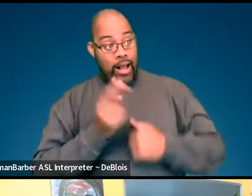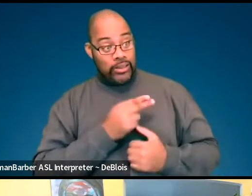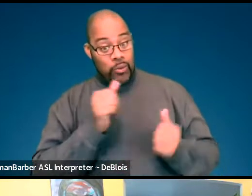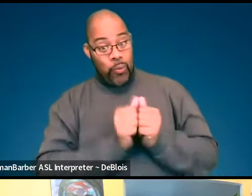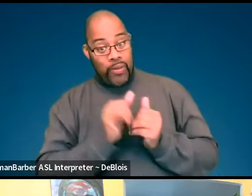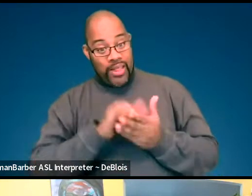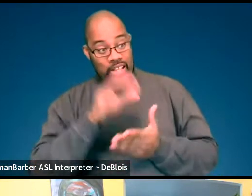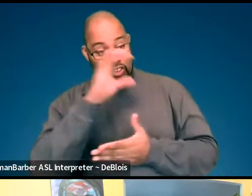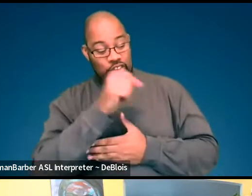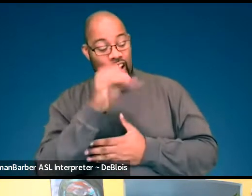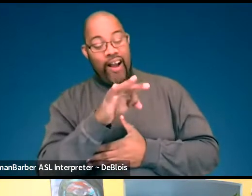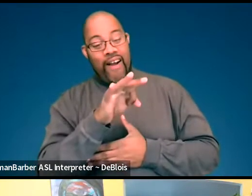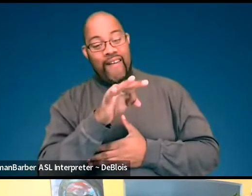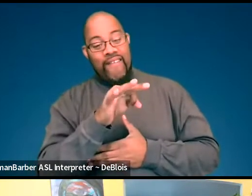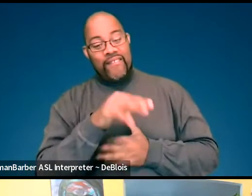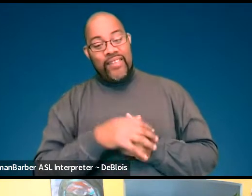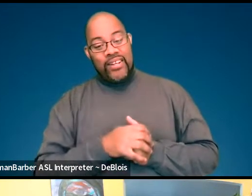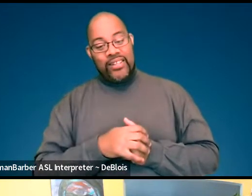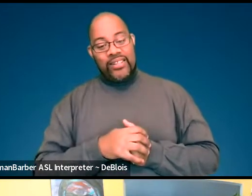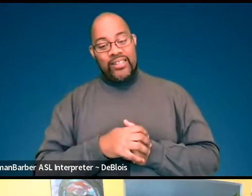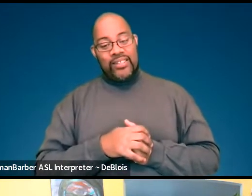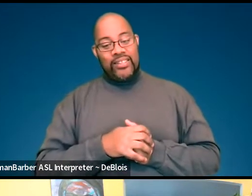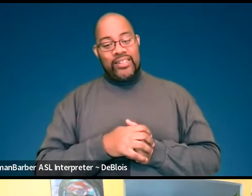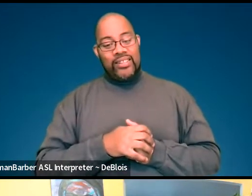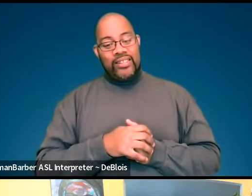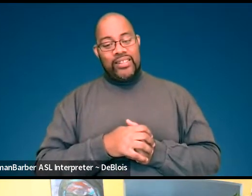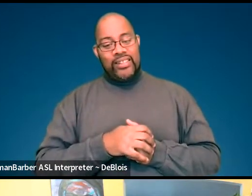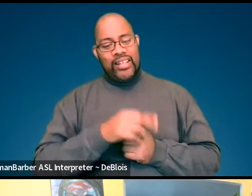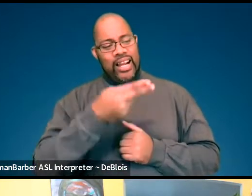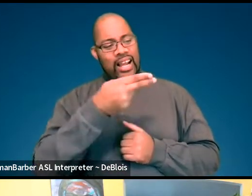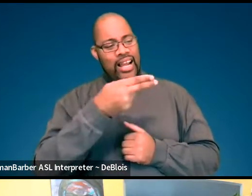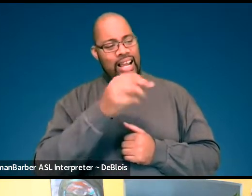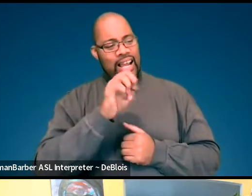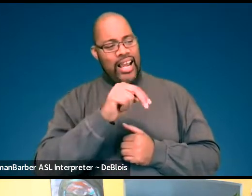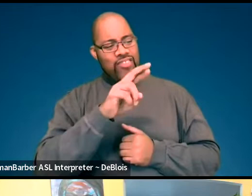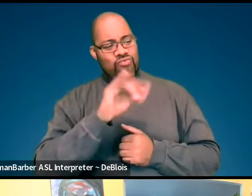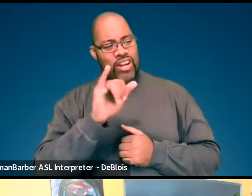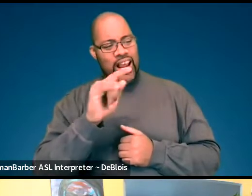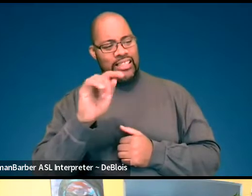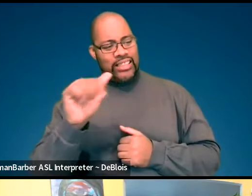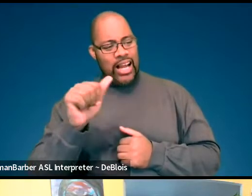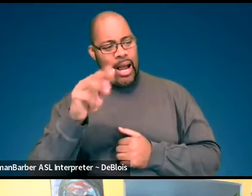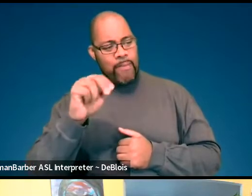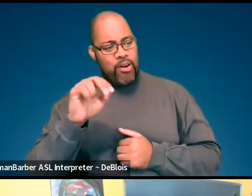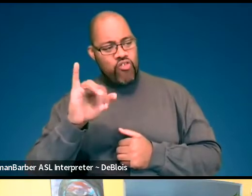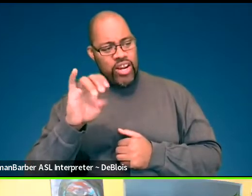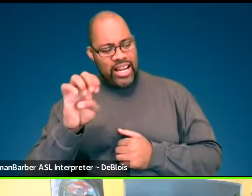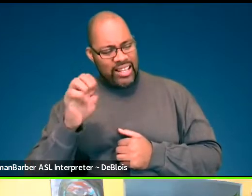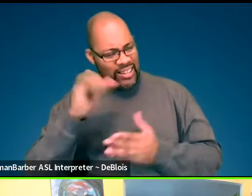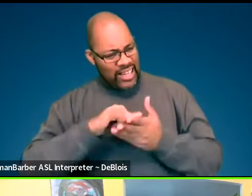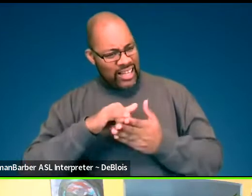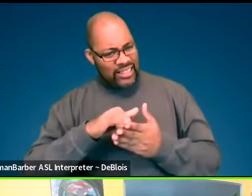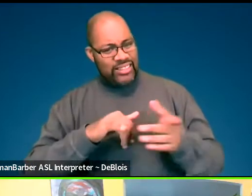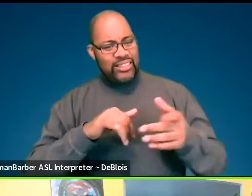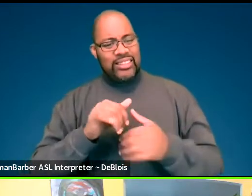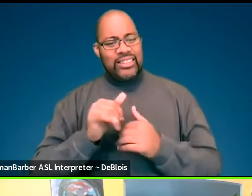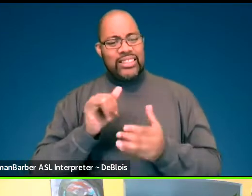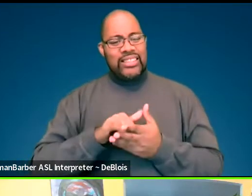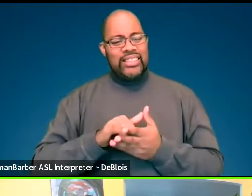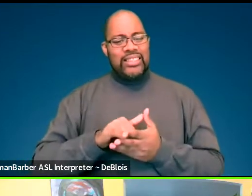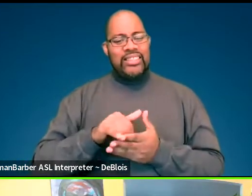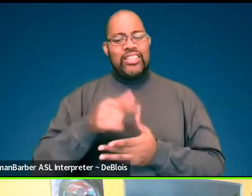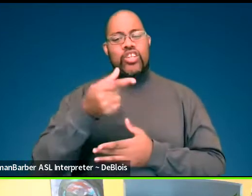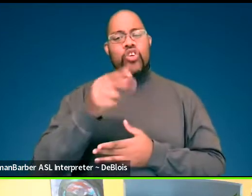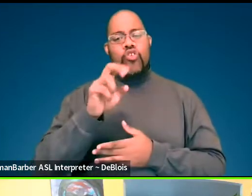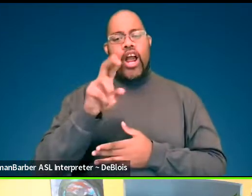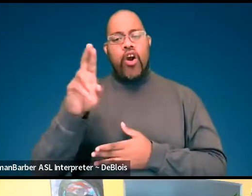search of the, is it the Henrietta Marie? Is that the one we're looking for? Been looking for a while? The Guerrero that's down The there. Guerrero, that's